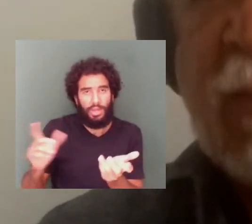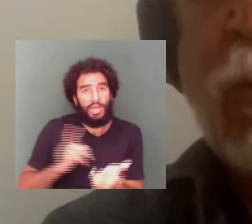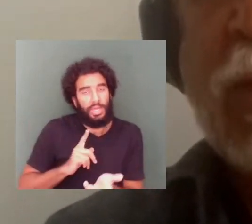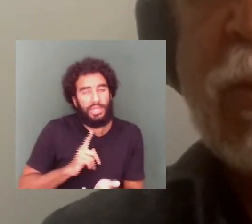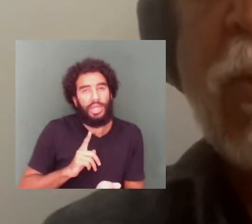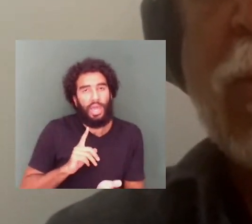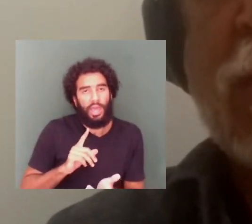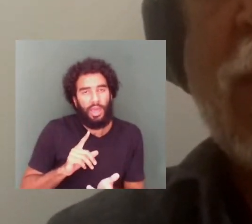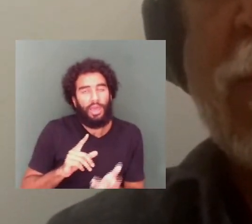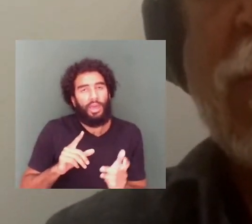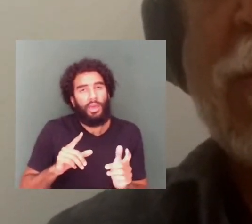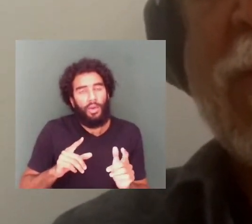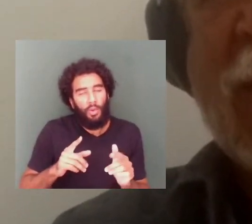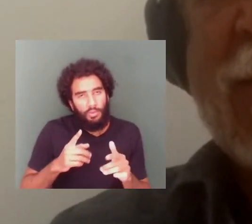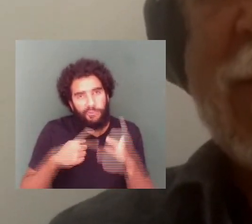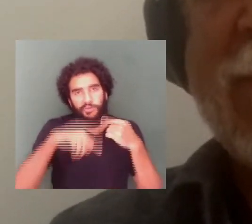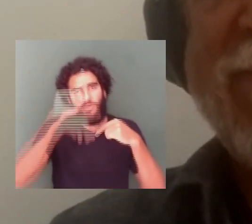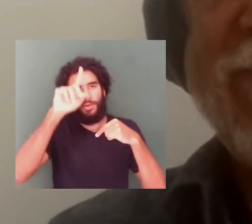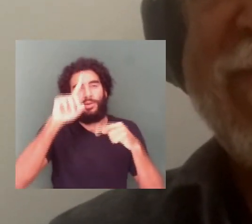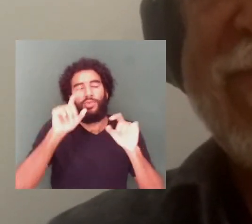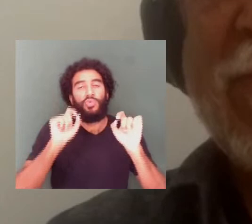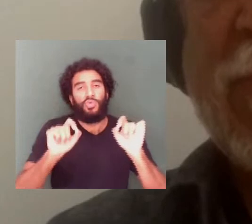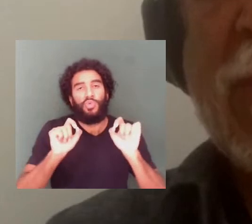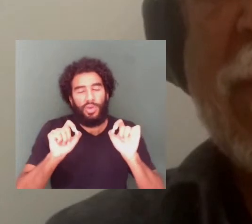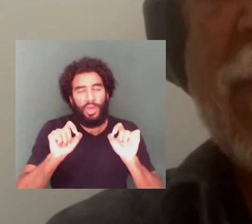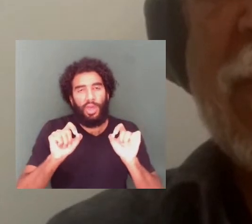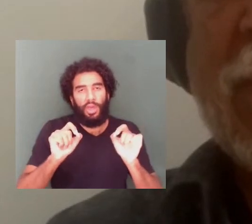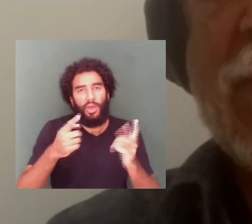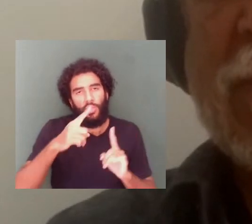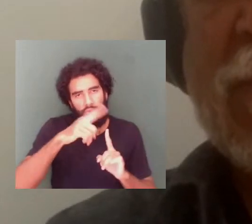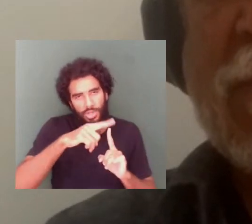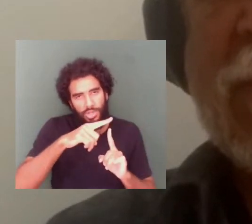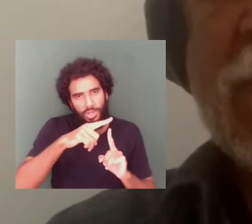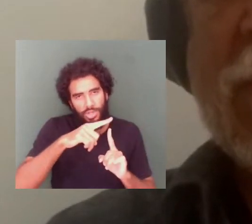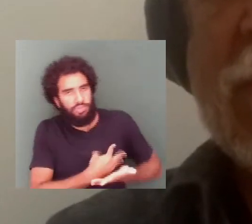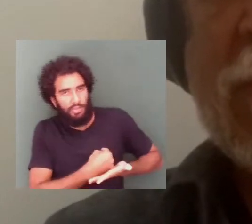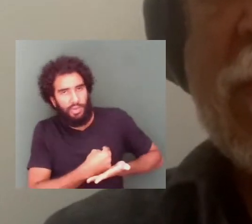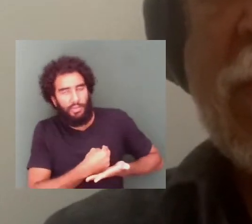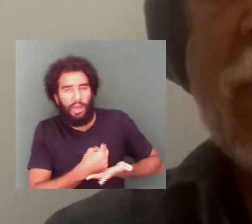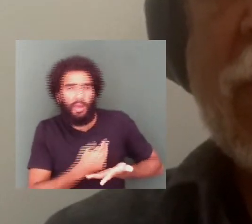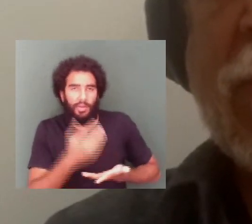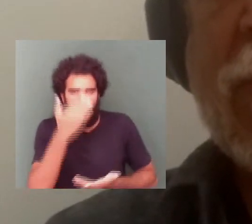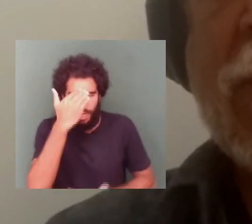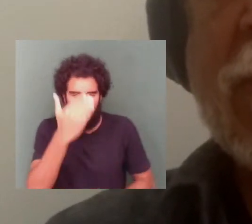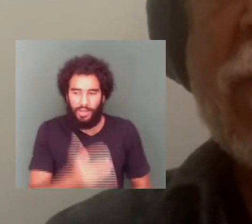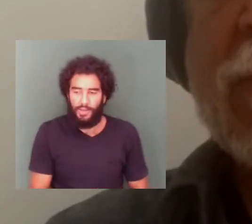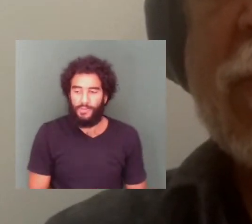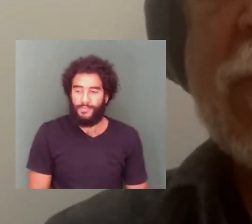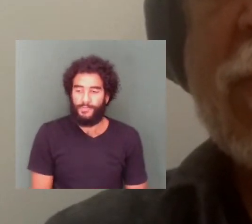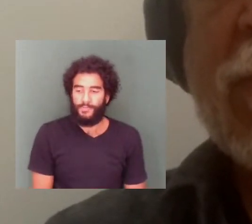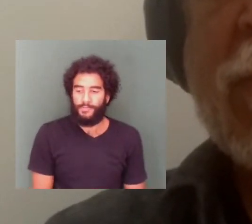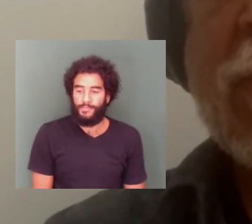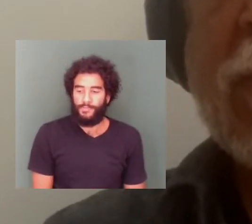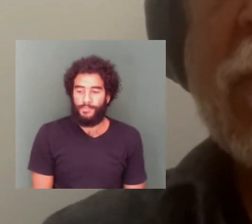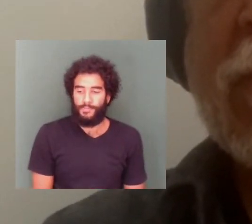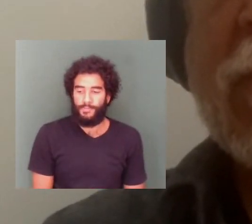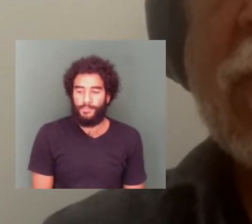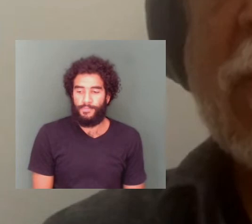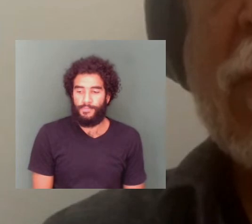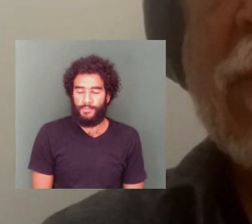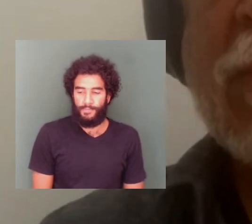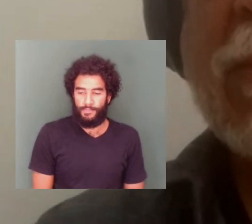know more women have difficulties with the lactation process, with breastfeeding.